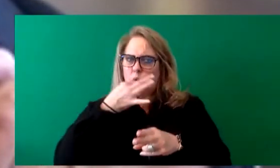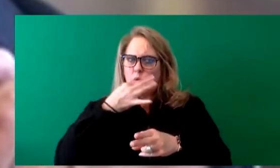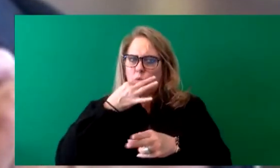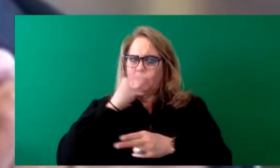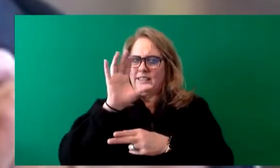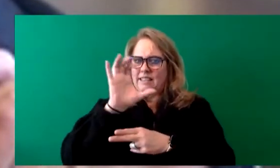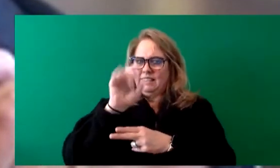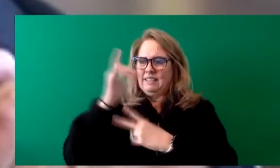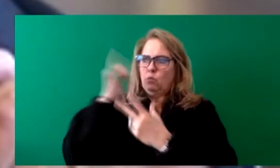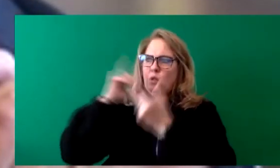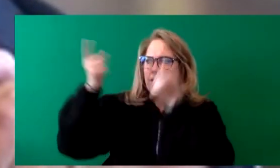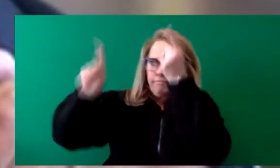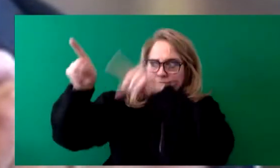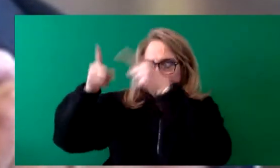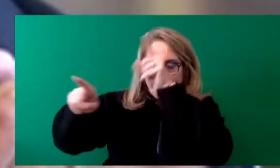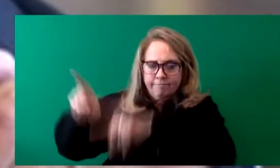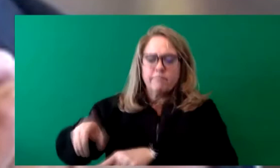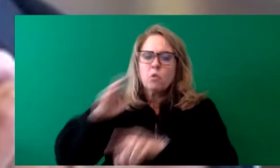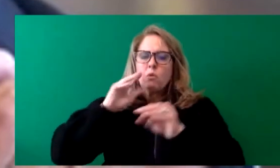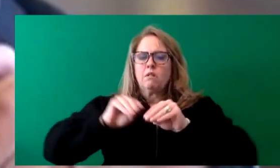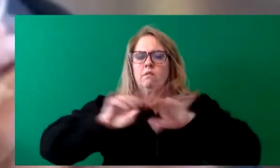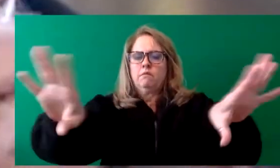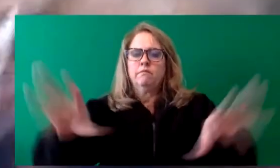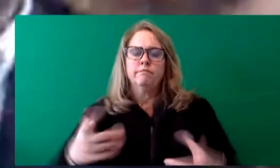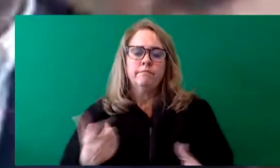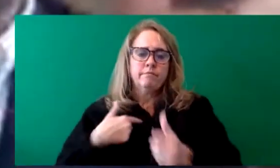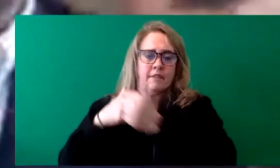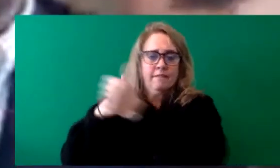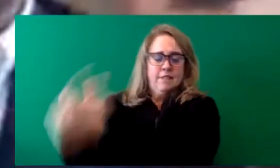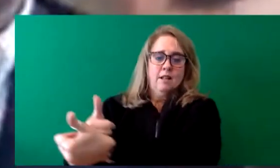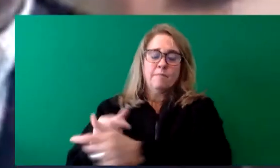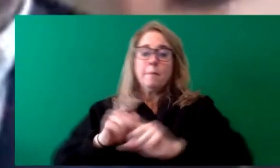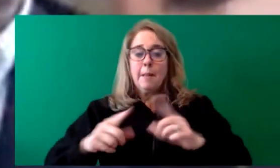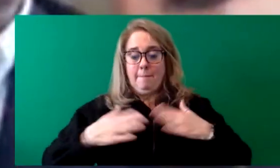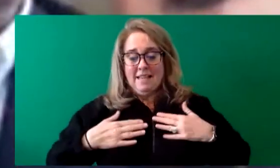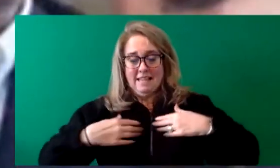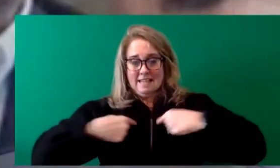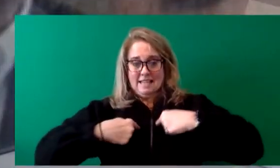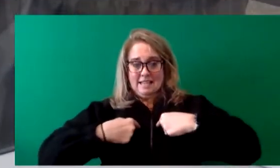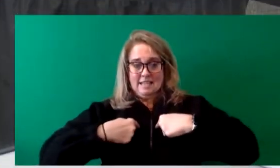But I still think at this point, it's a recommendation based on risk. I hope that helps, Commissioner.